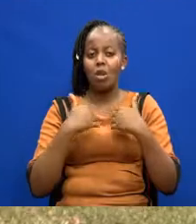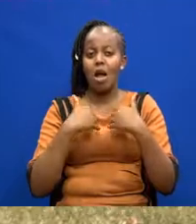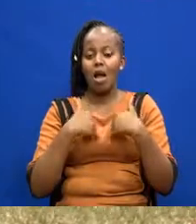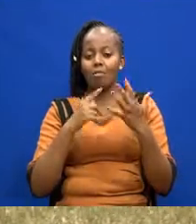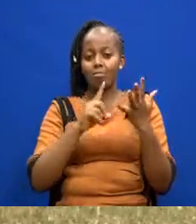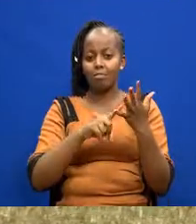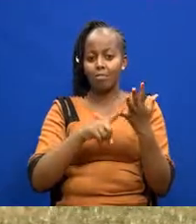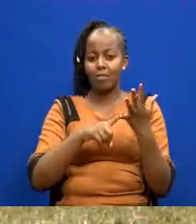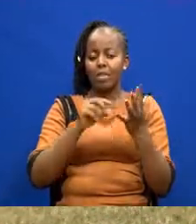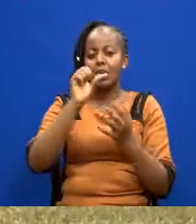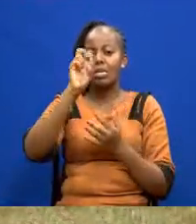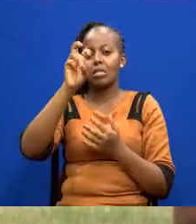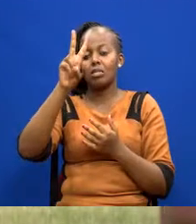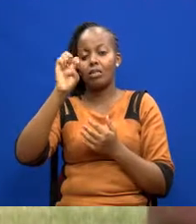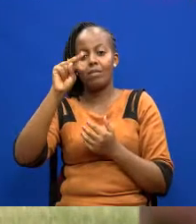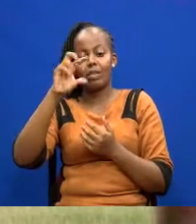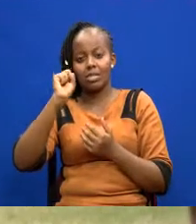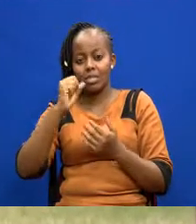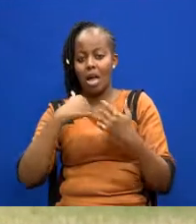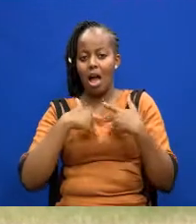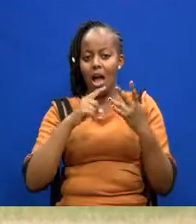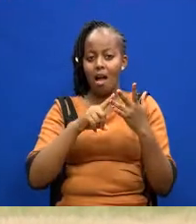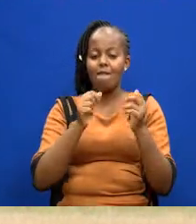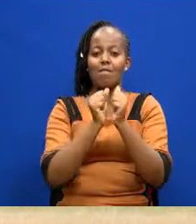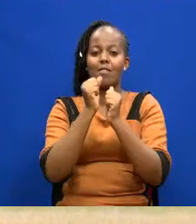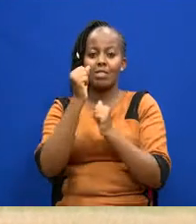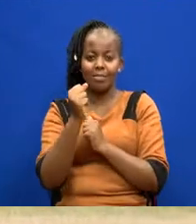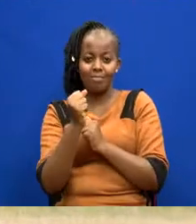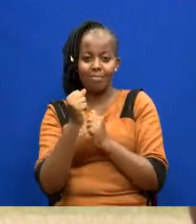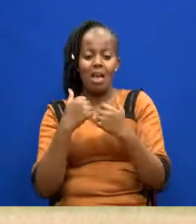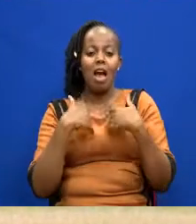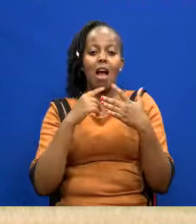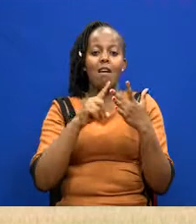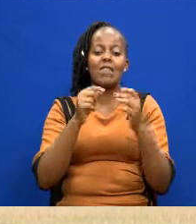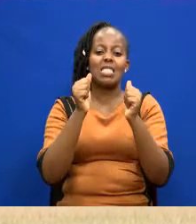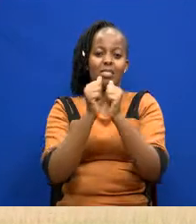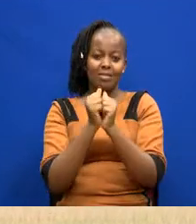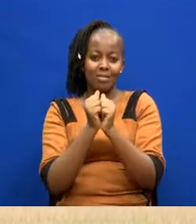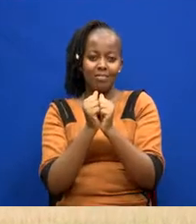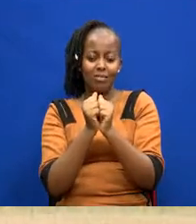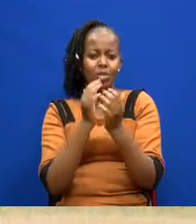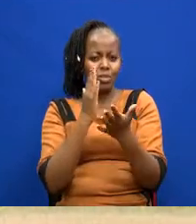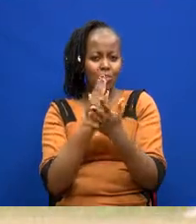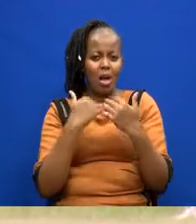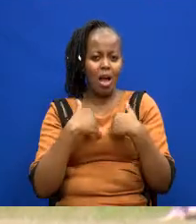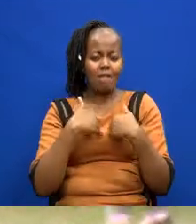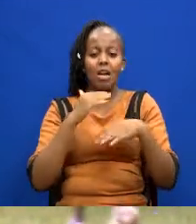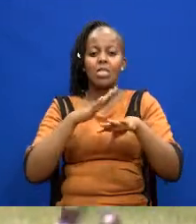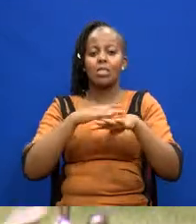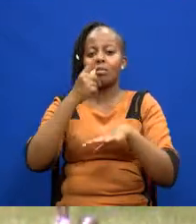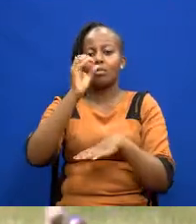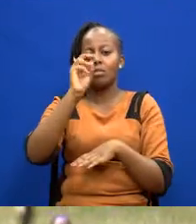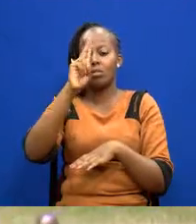There is rugby 7s, there is rugby 15s, there is 10s, there is even touch